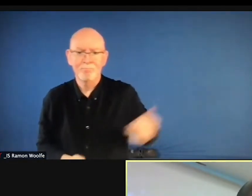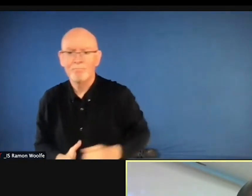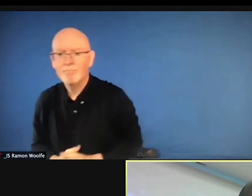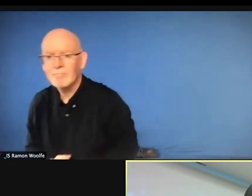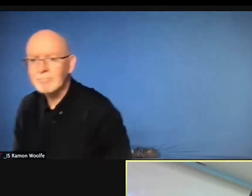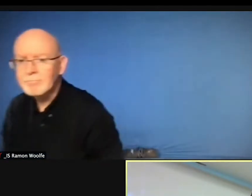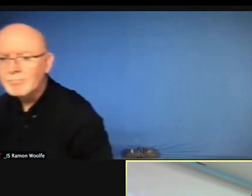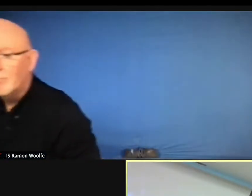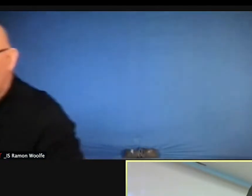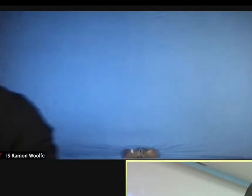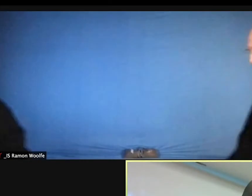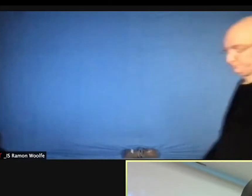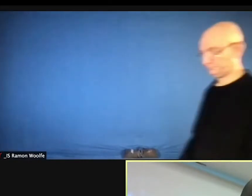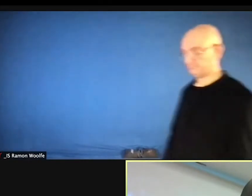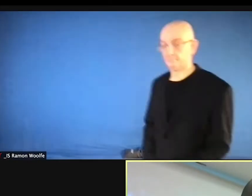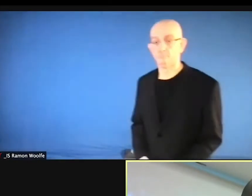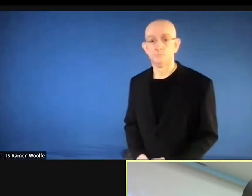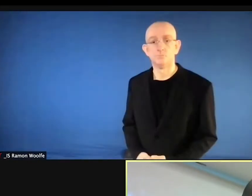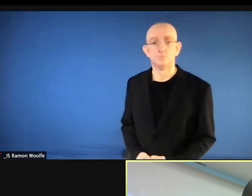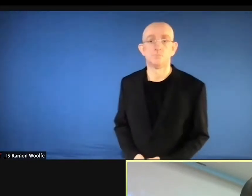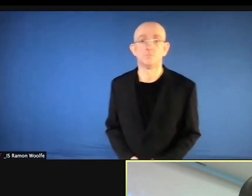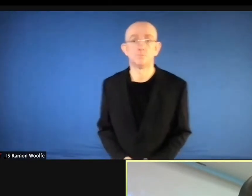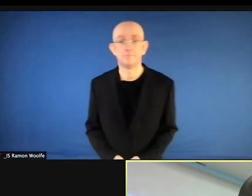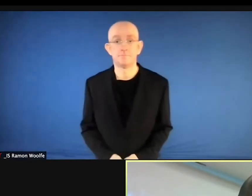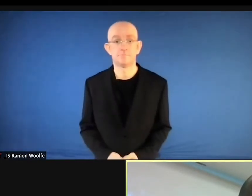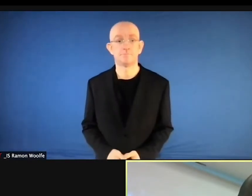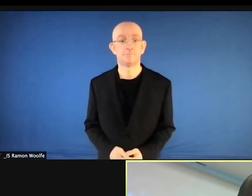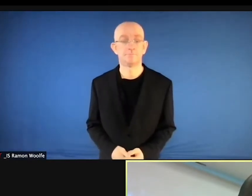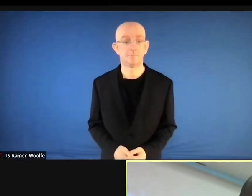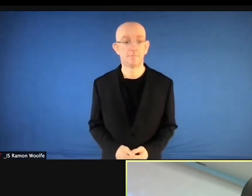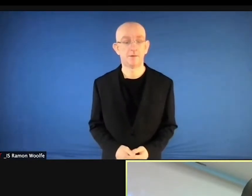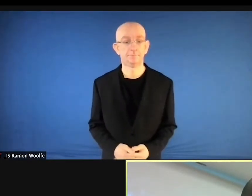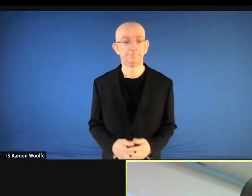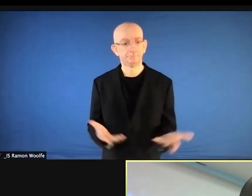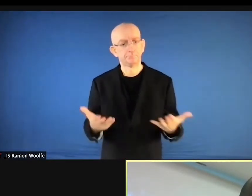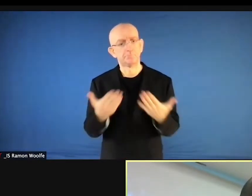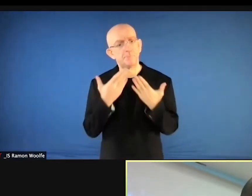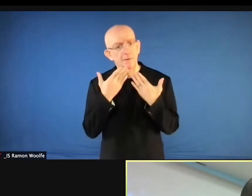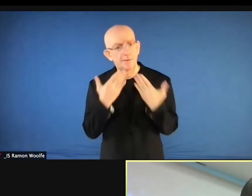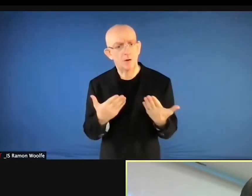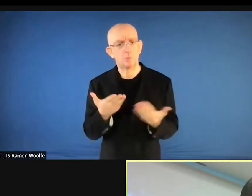question. I will just maybe talk about just two